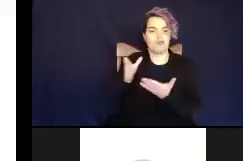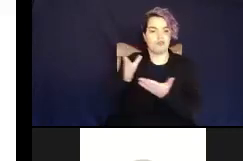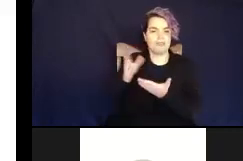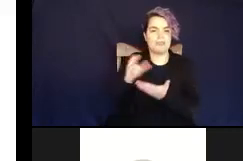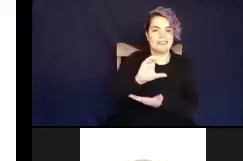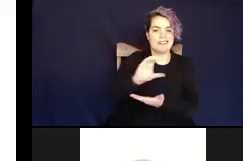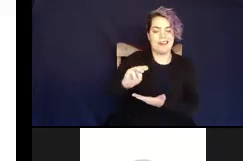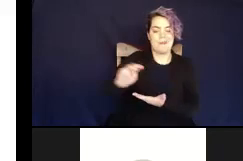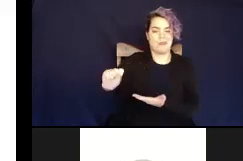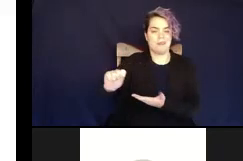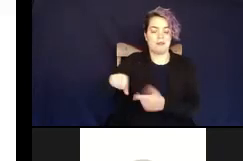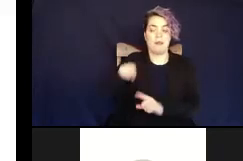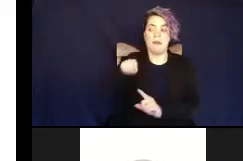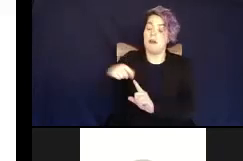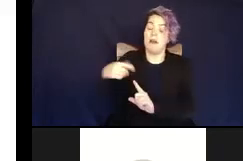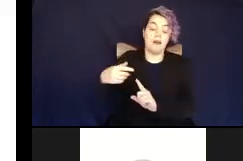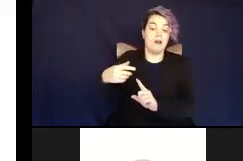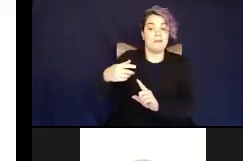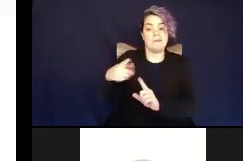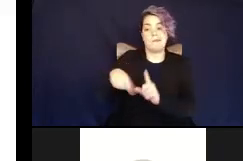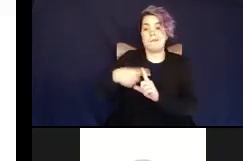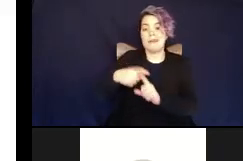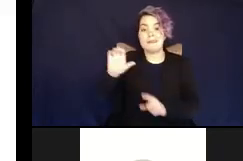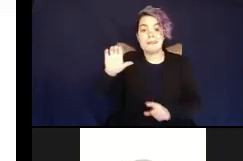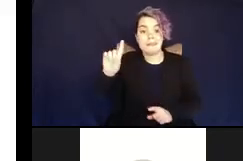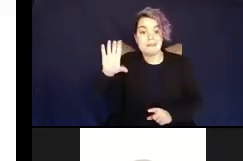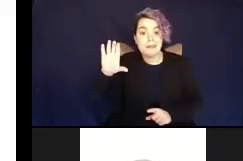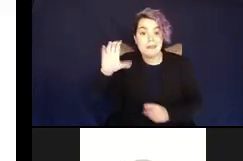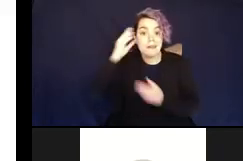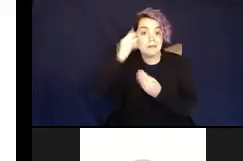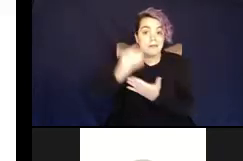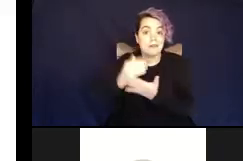really, really problematic situation. We can go to the next slide.